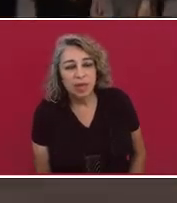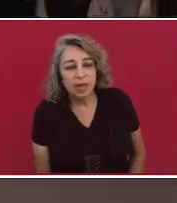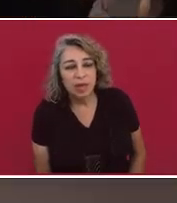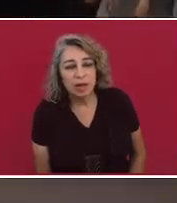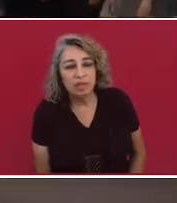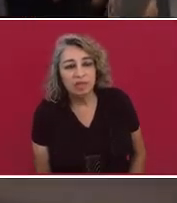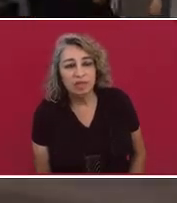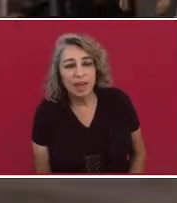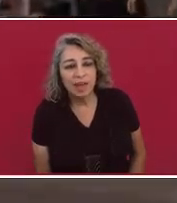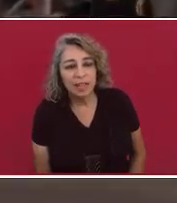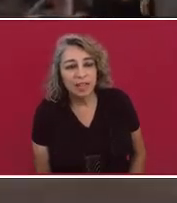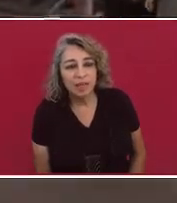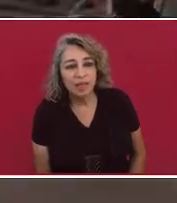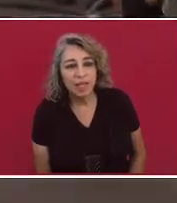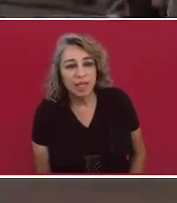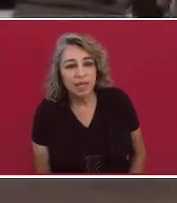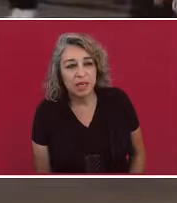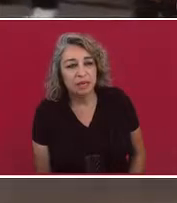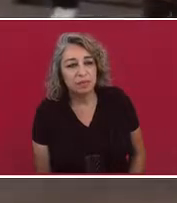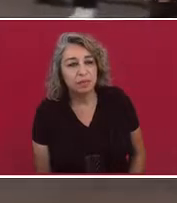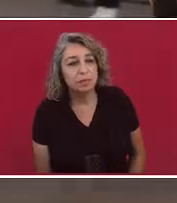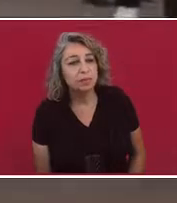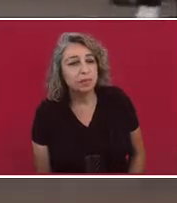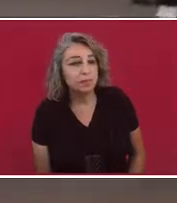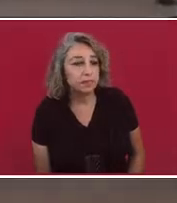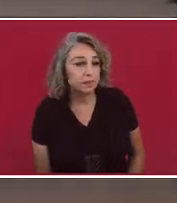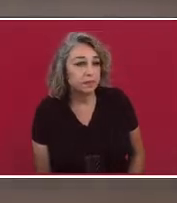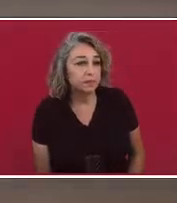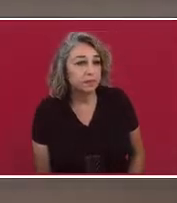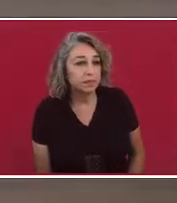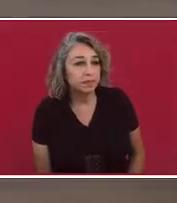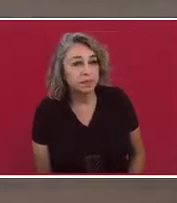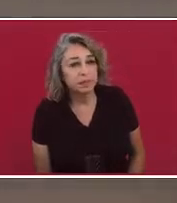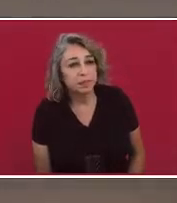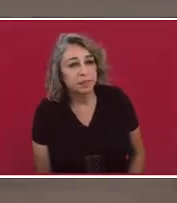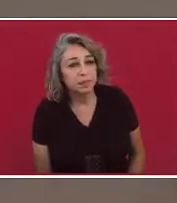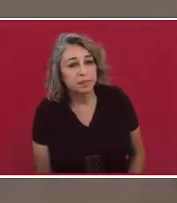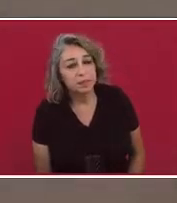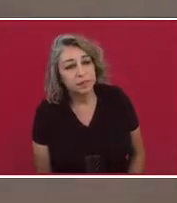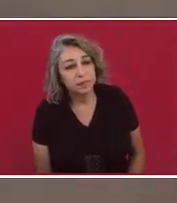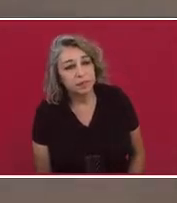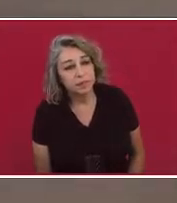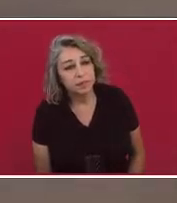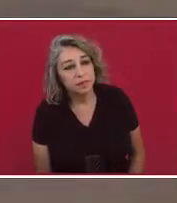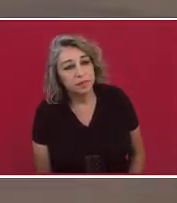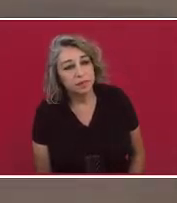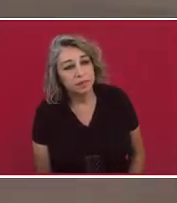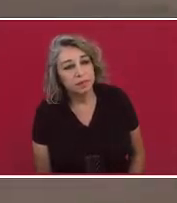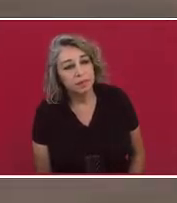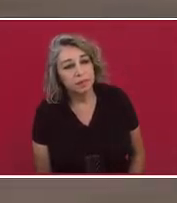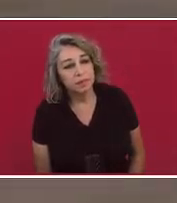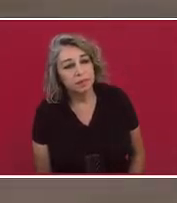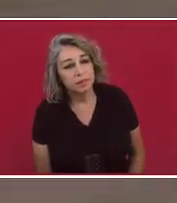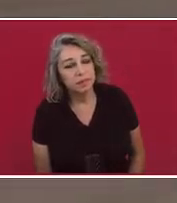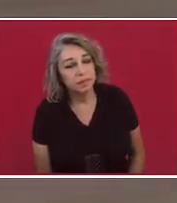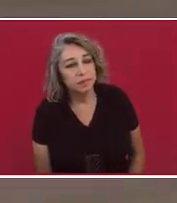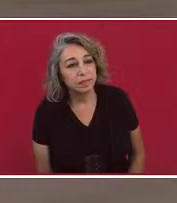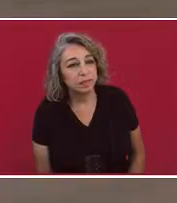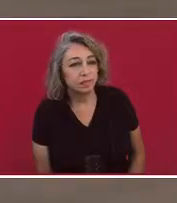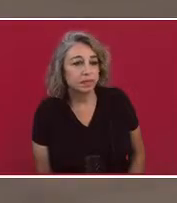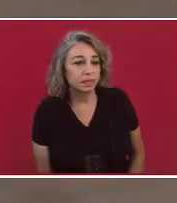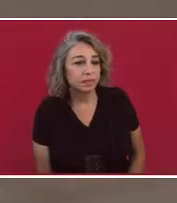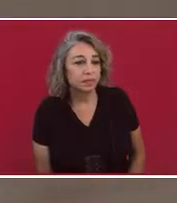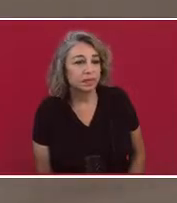the flag is going to be placed on. Coordinador Nacional de Protección Civil. Y licenciado